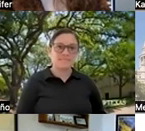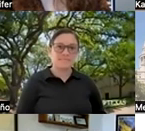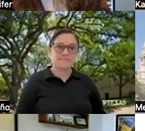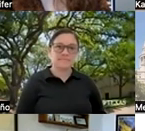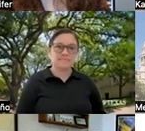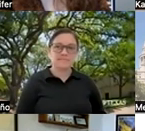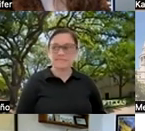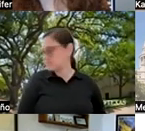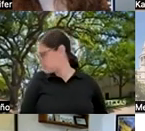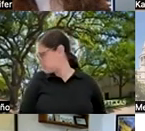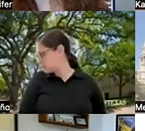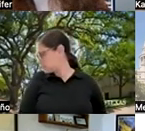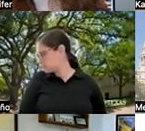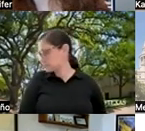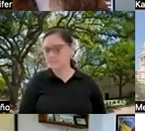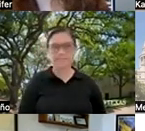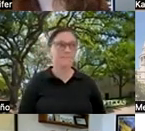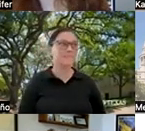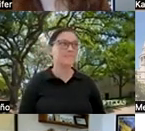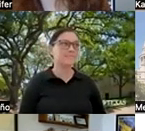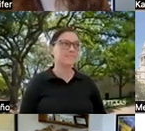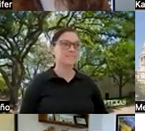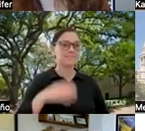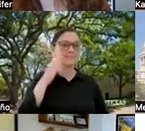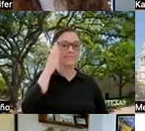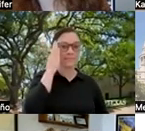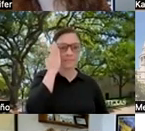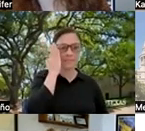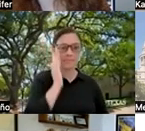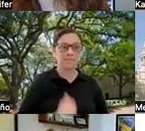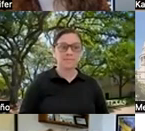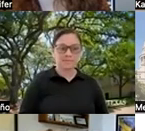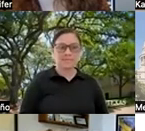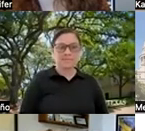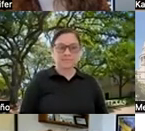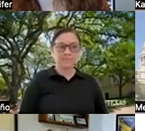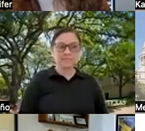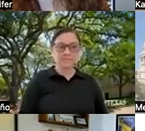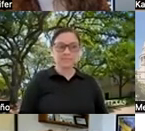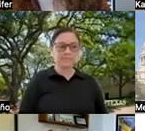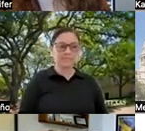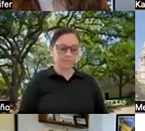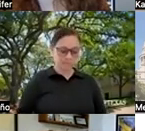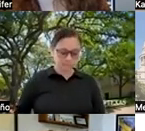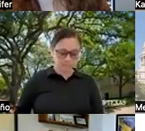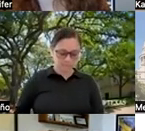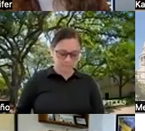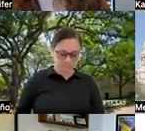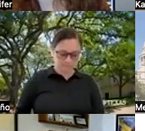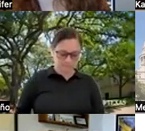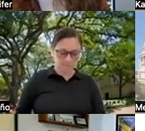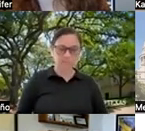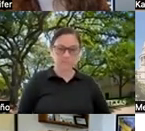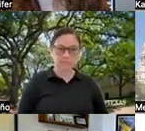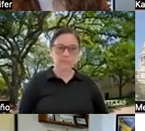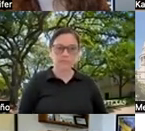could download it and follow along, knowing we're gonna have a break, know what activity is coming next. But in general, we'll spend a little time